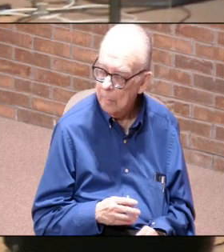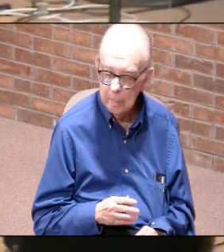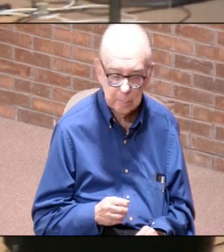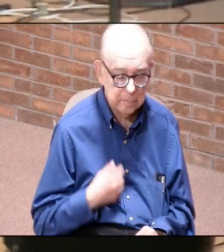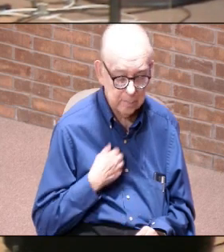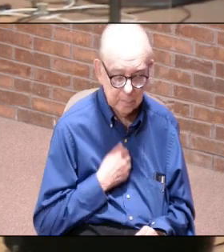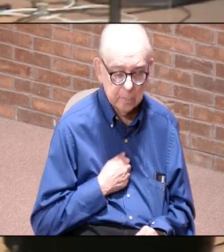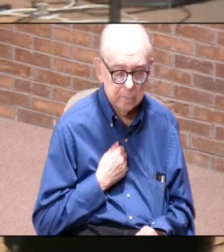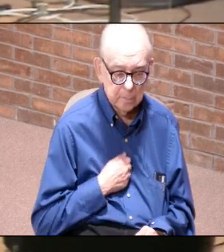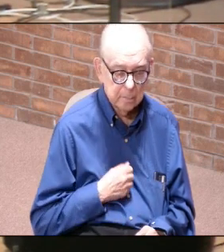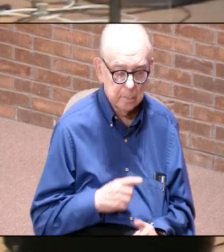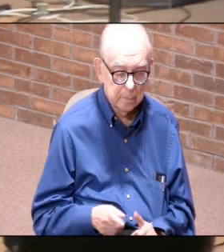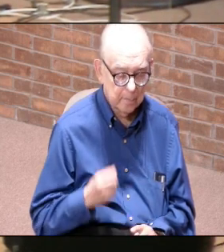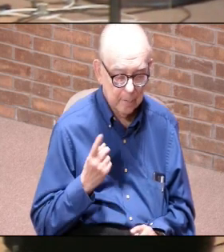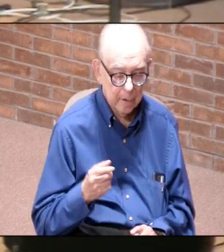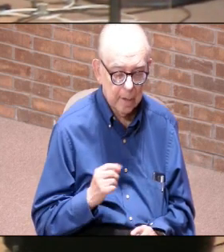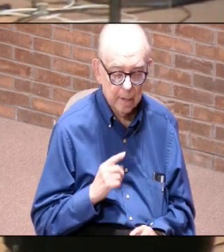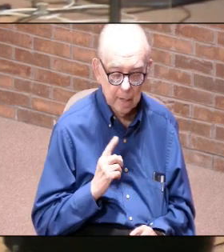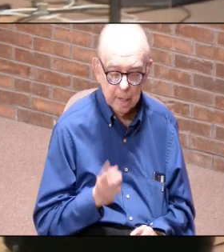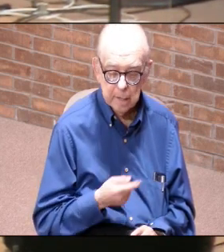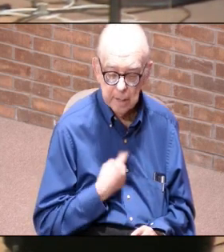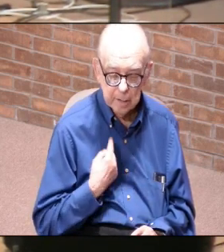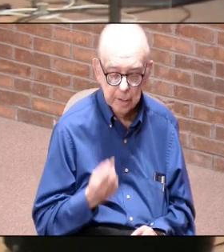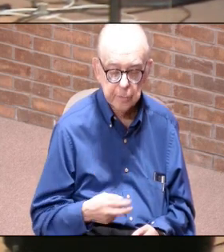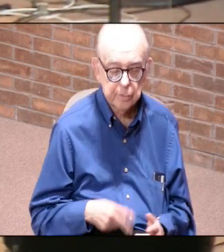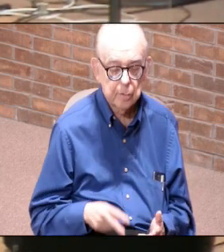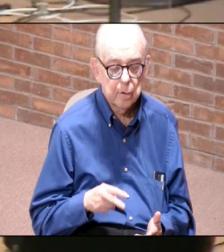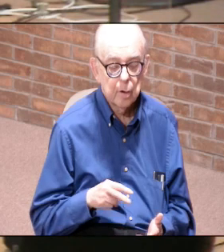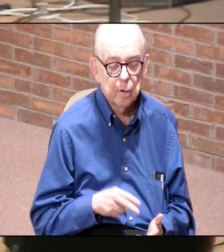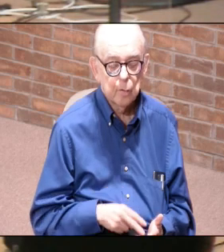I'm sorry, but I think God's telling us to rise up